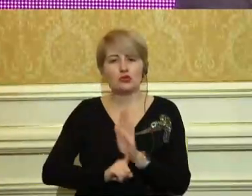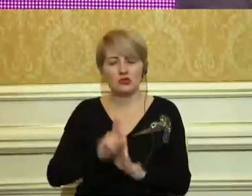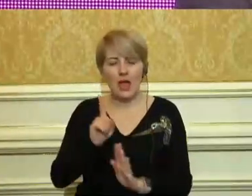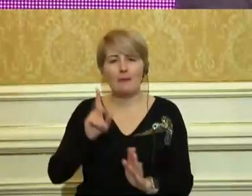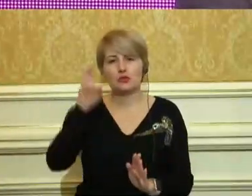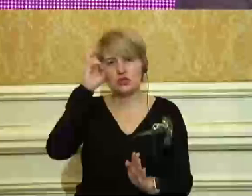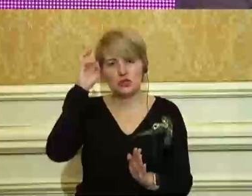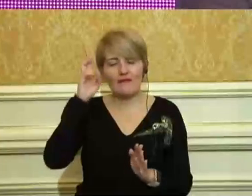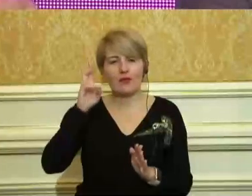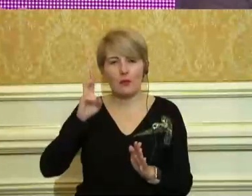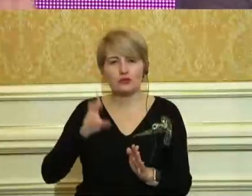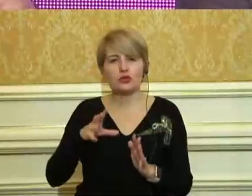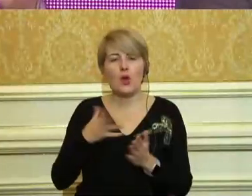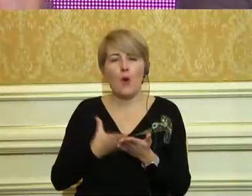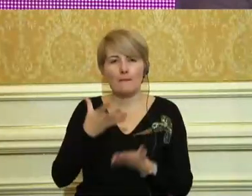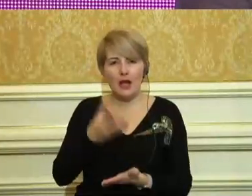for the year